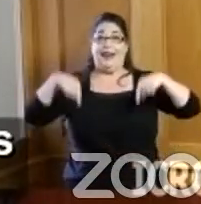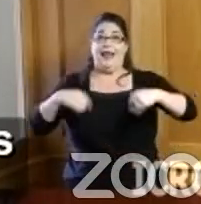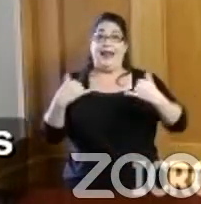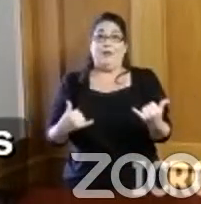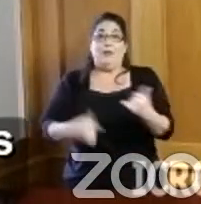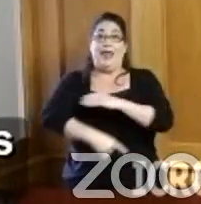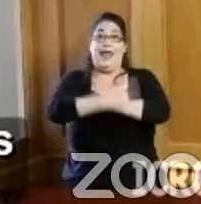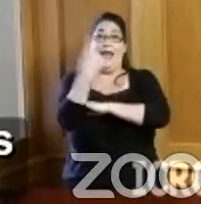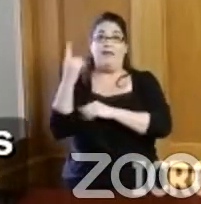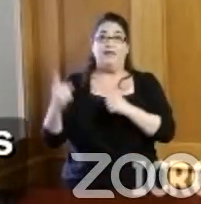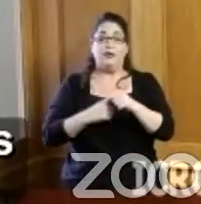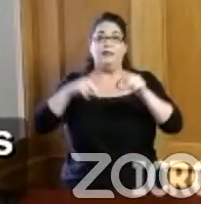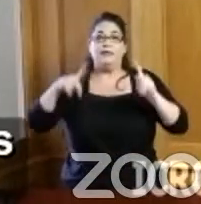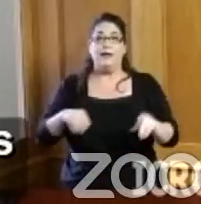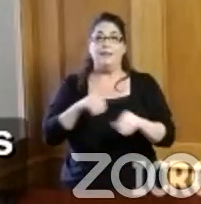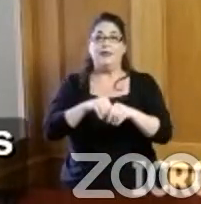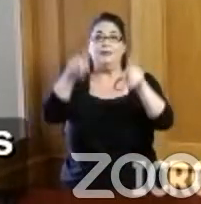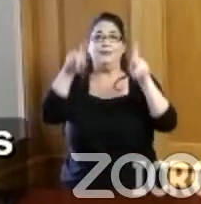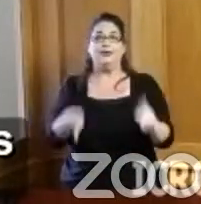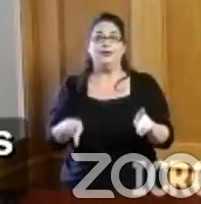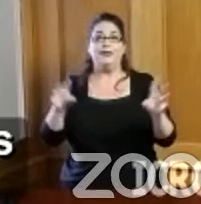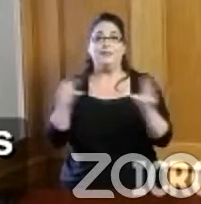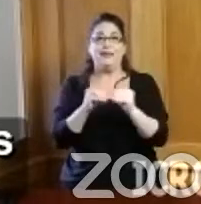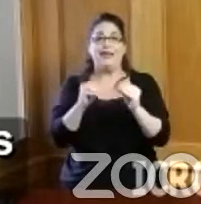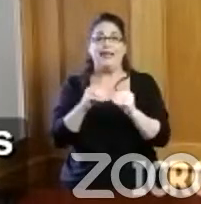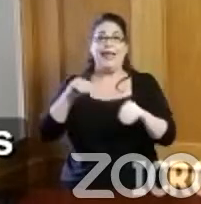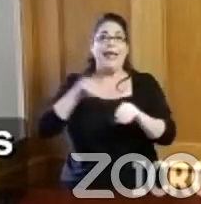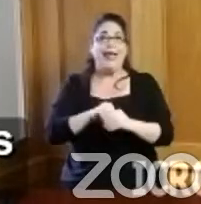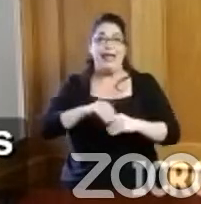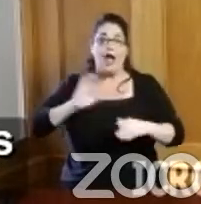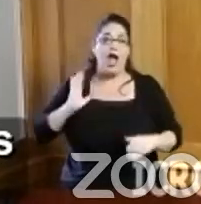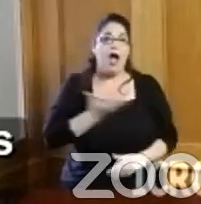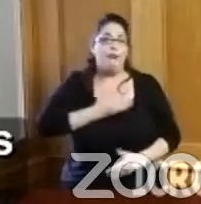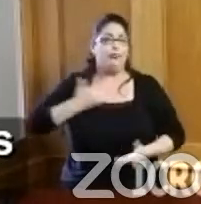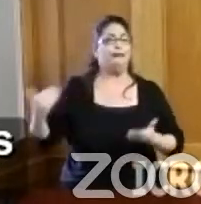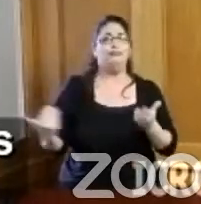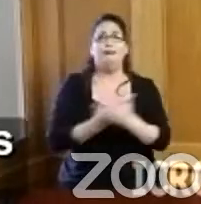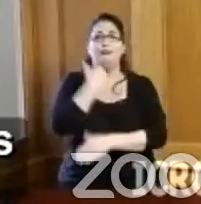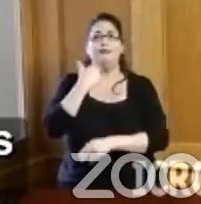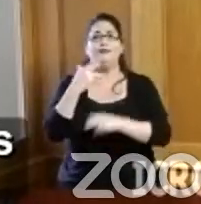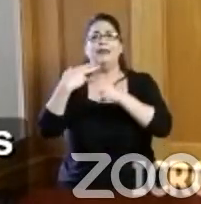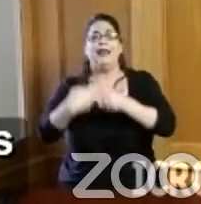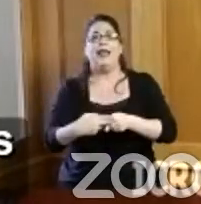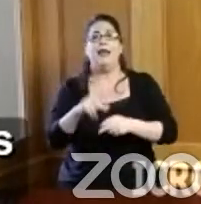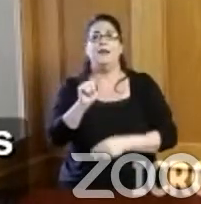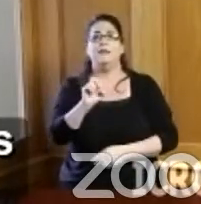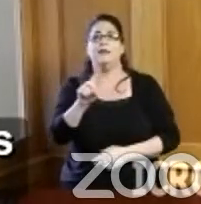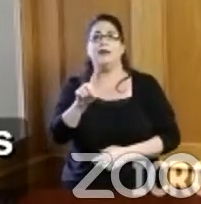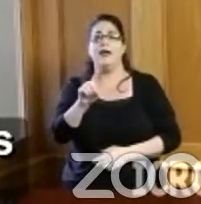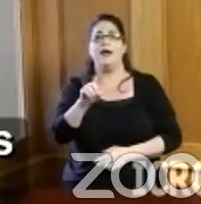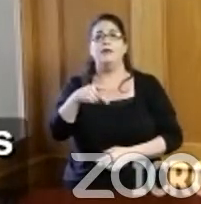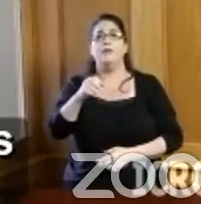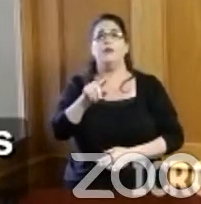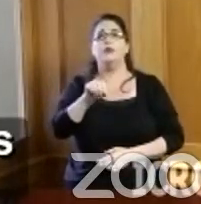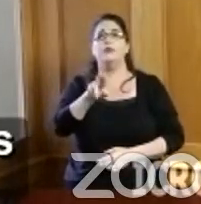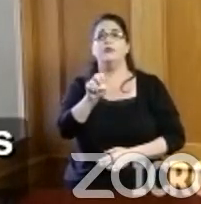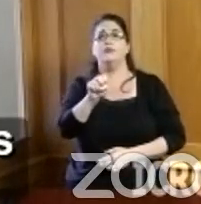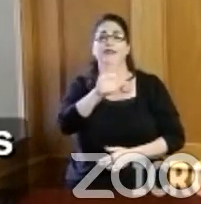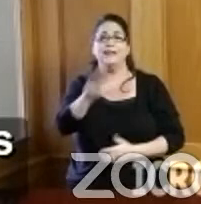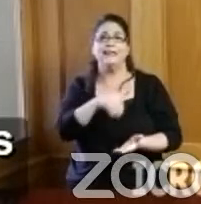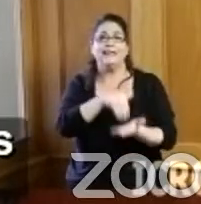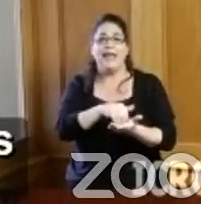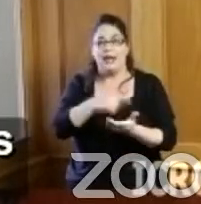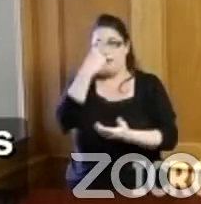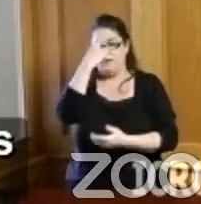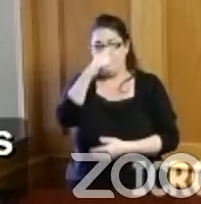This is the first time that in-person meeting has been held in the newly renamed Todd B. Portoon Center